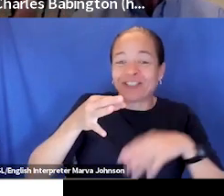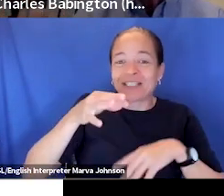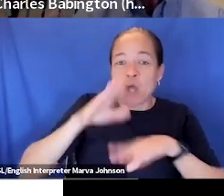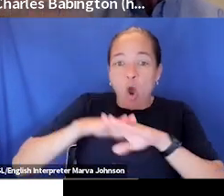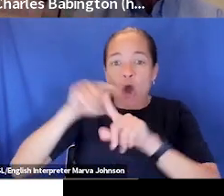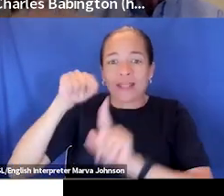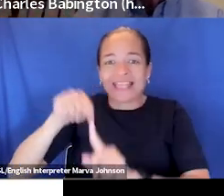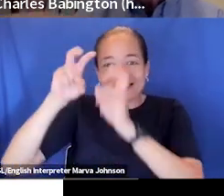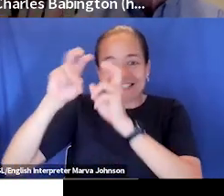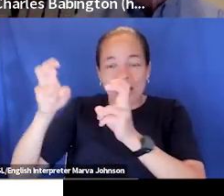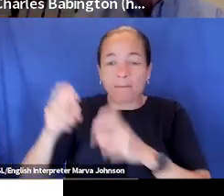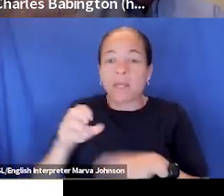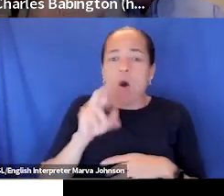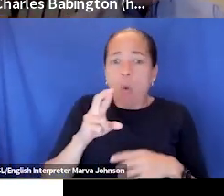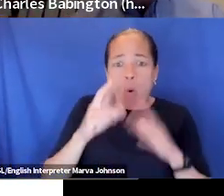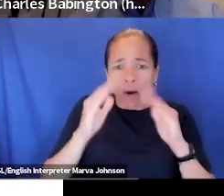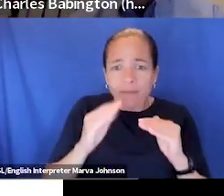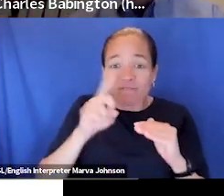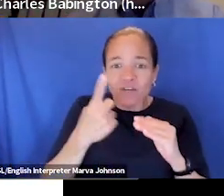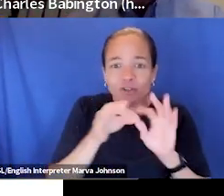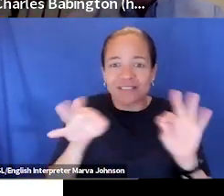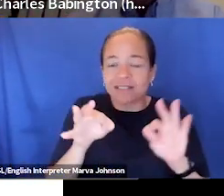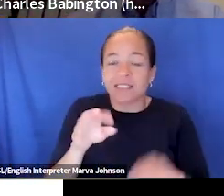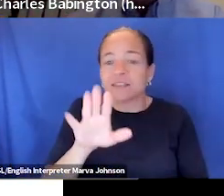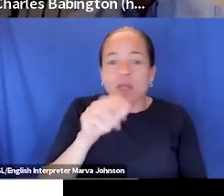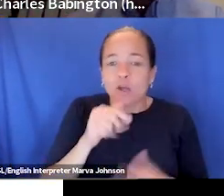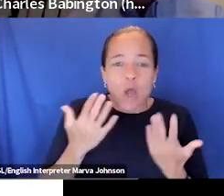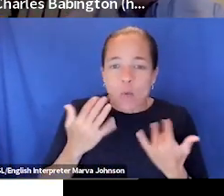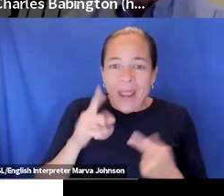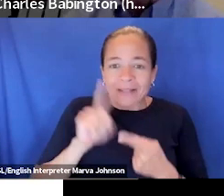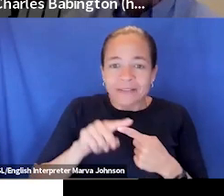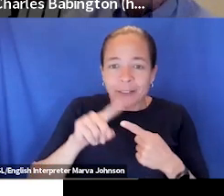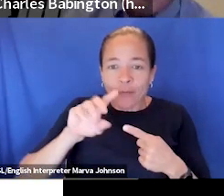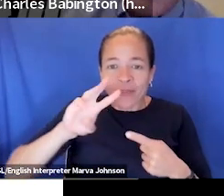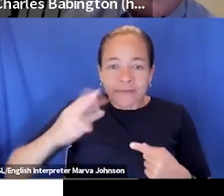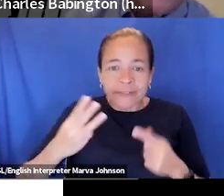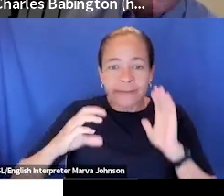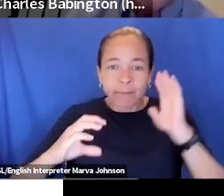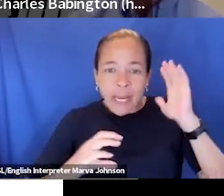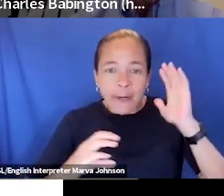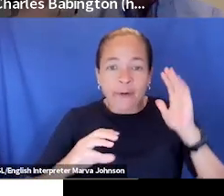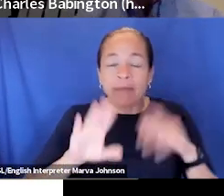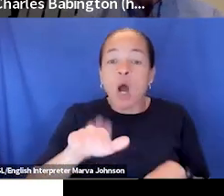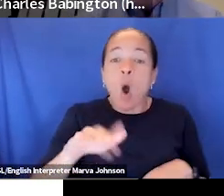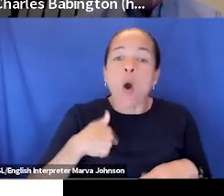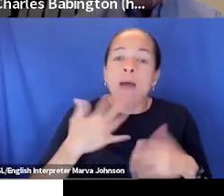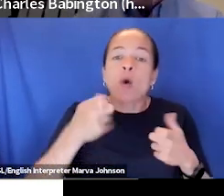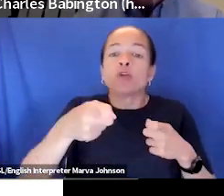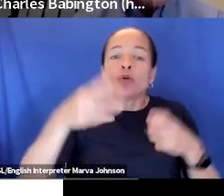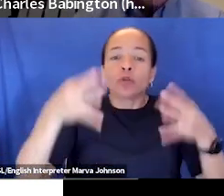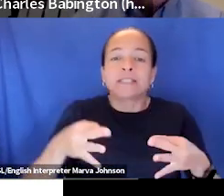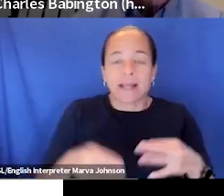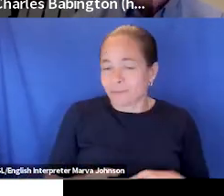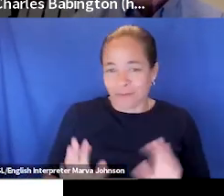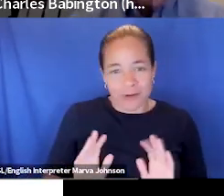email itself. Don't wait till 6 paragraphs later to say, oh, by the way, I'd like your decision on this. Don't leave that busy